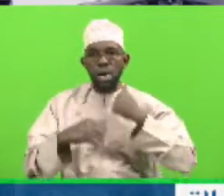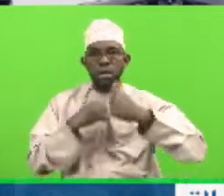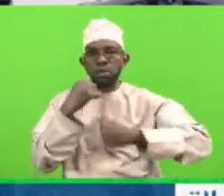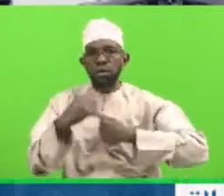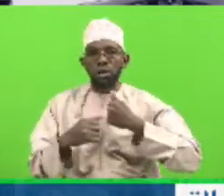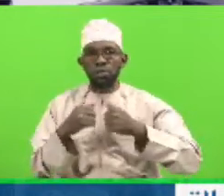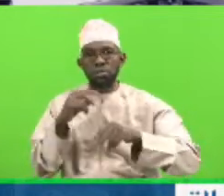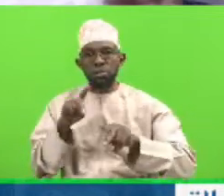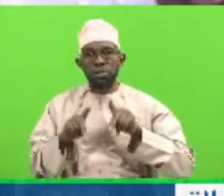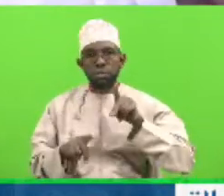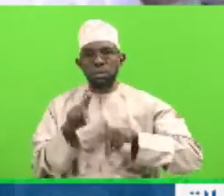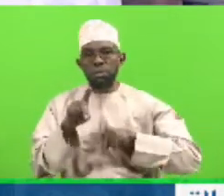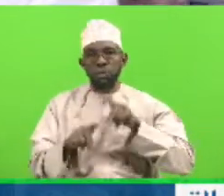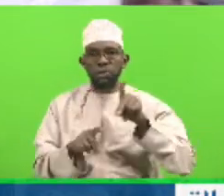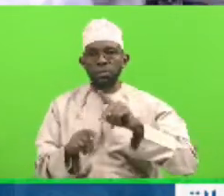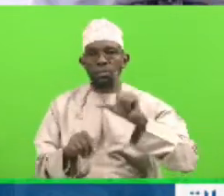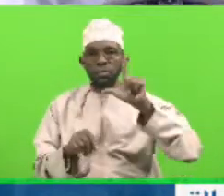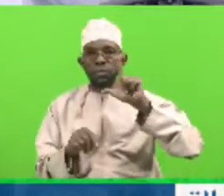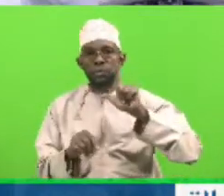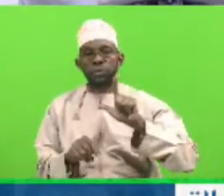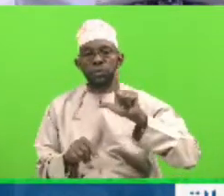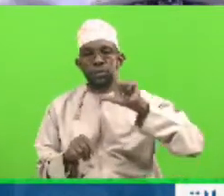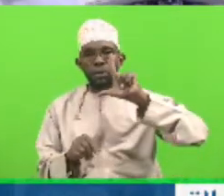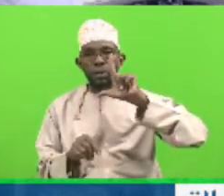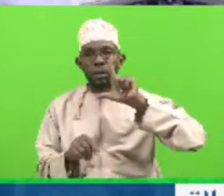Qawm Lut. And he said that this is